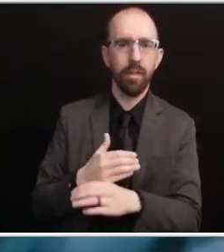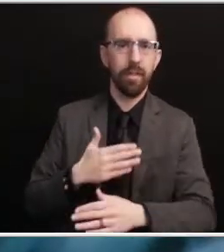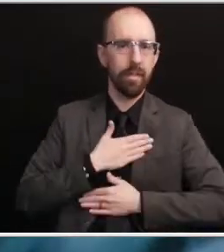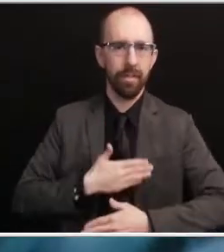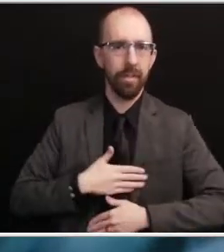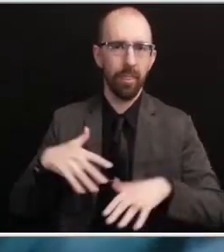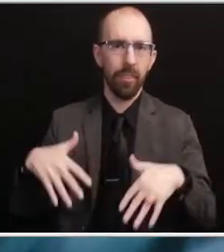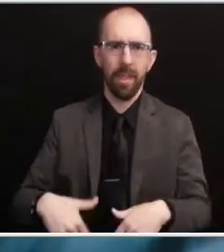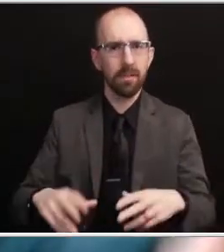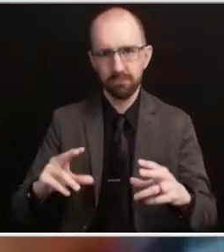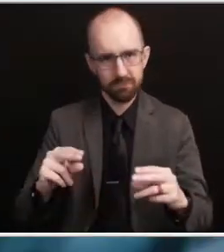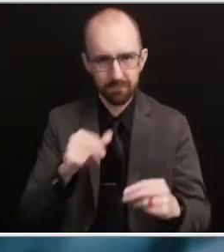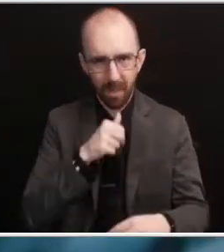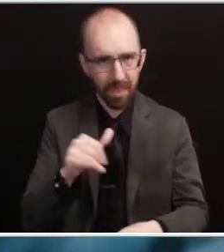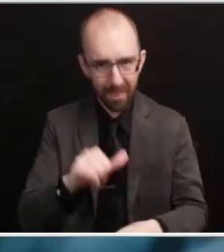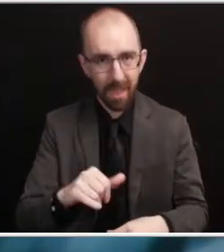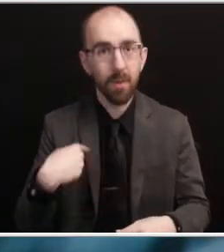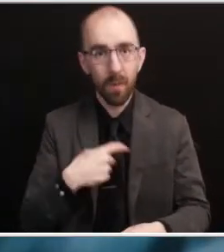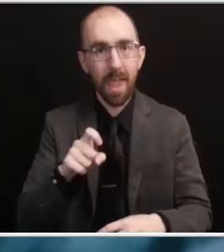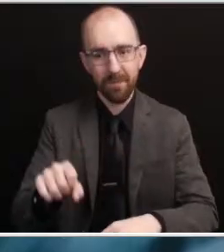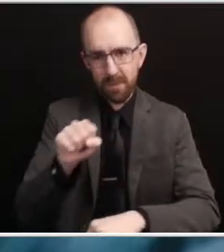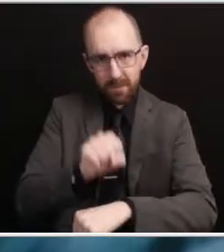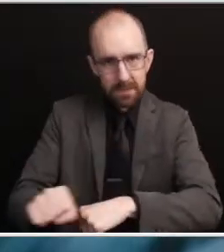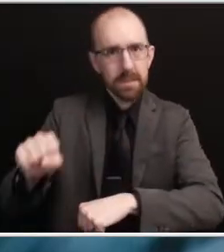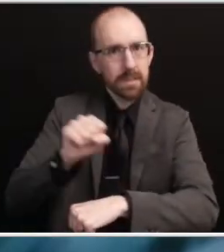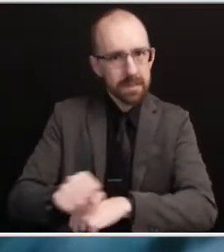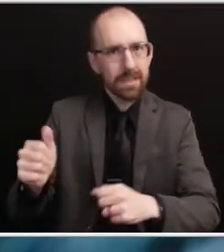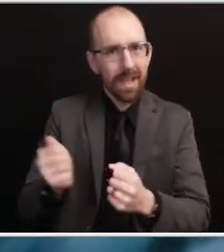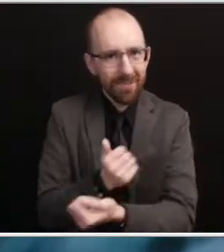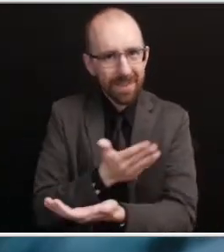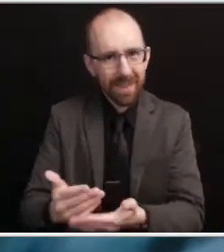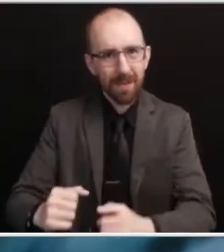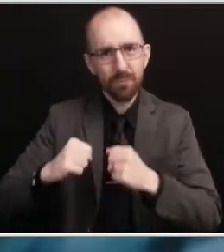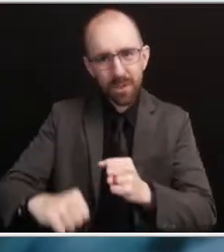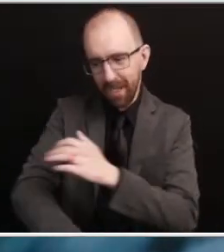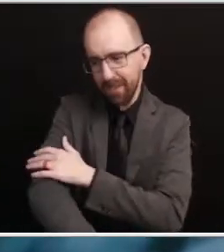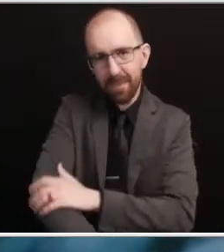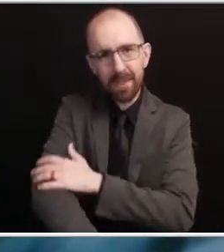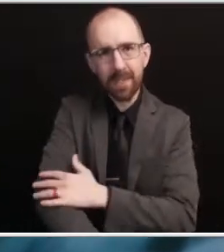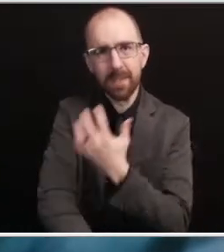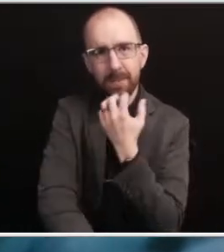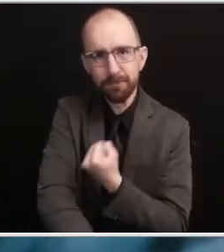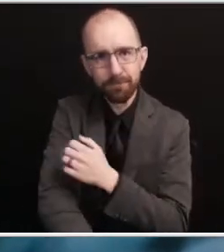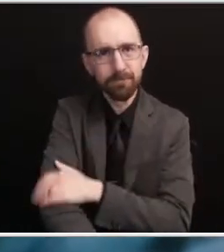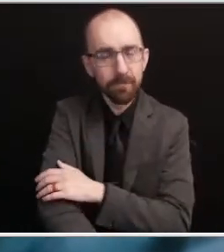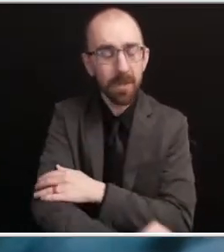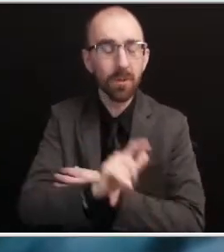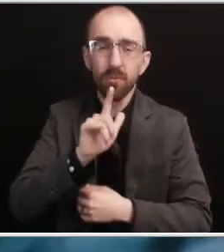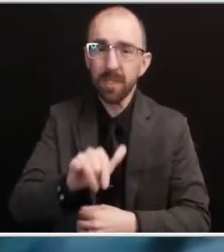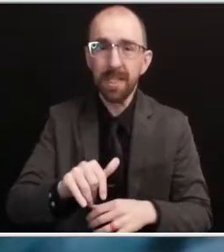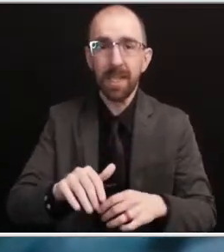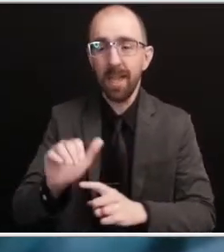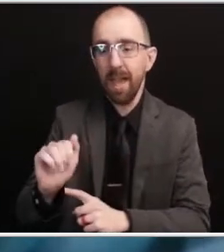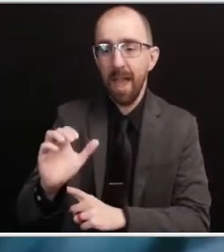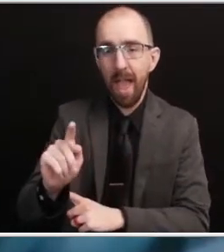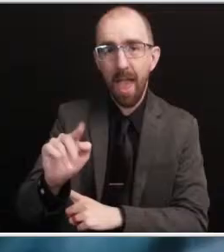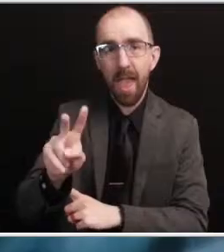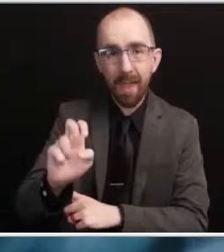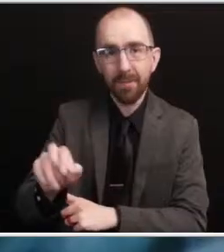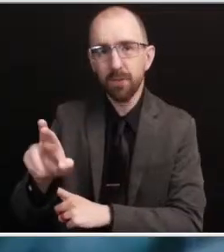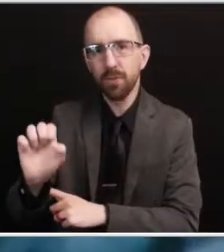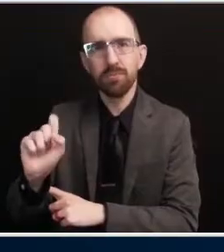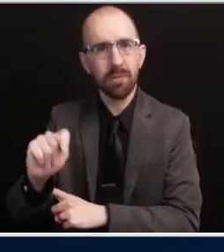active. It's actually like we got to work everything else and protect the elbow. So it's really active rest is what Dr. Key likes to call